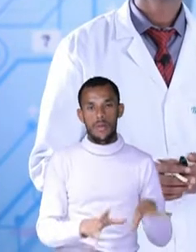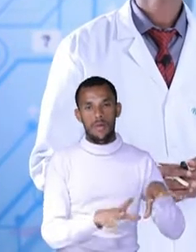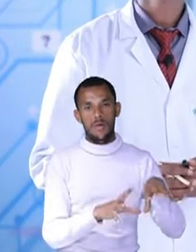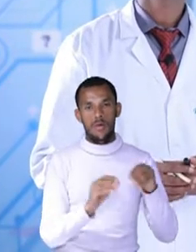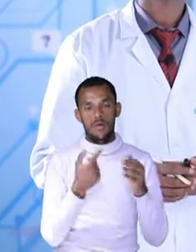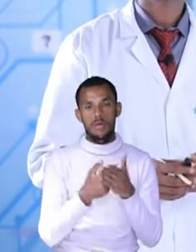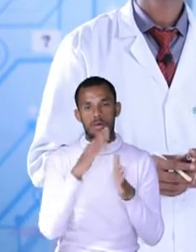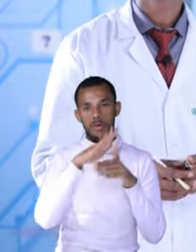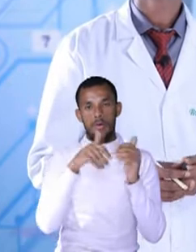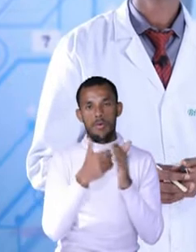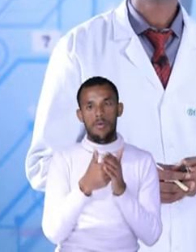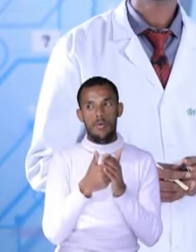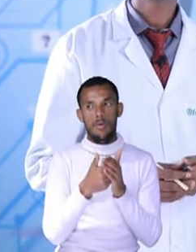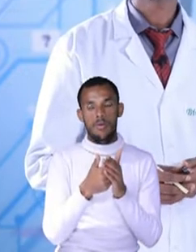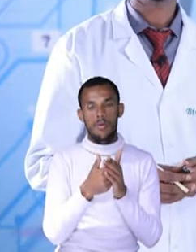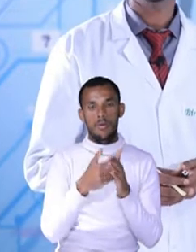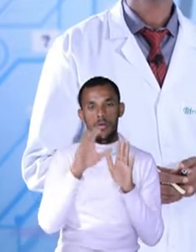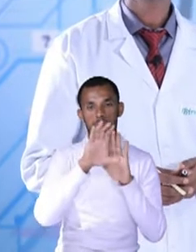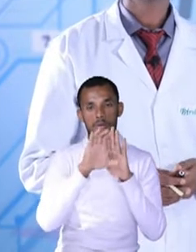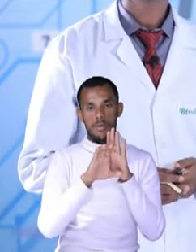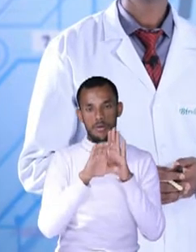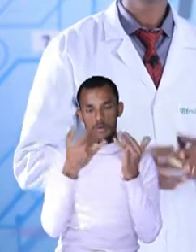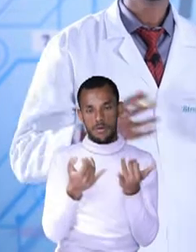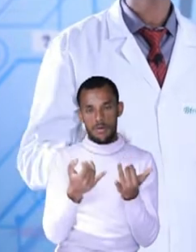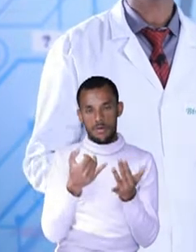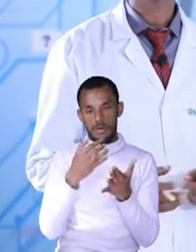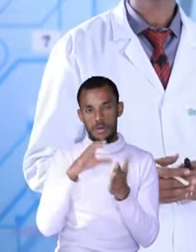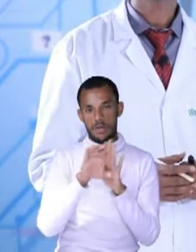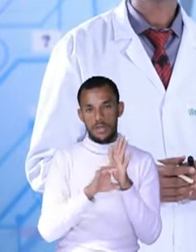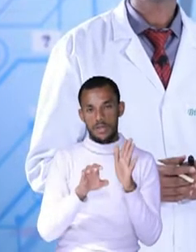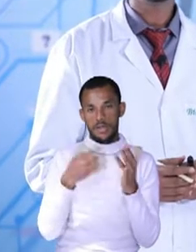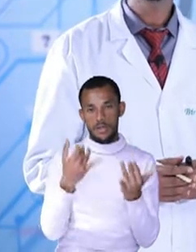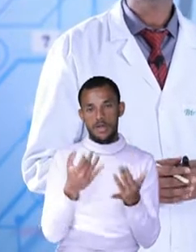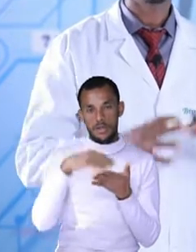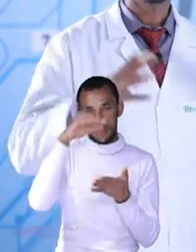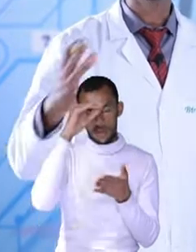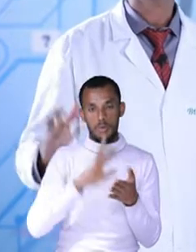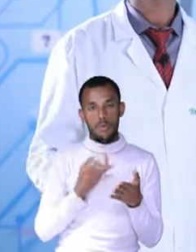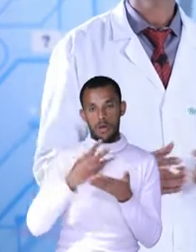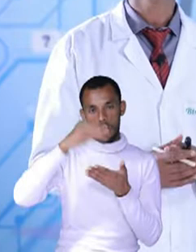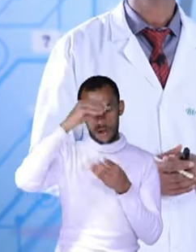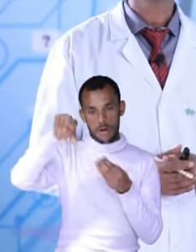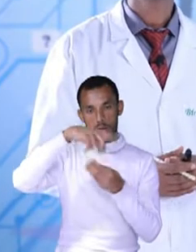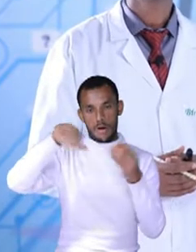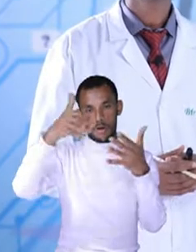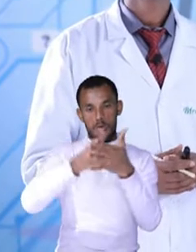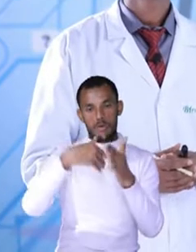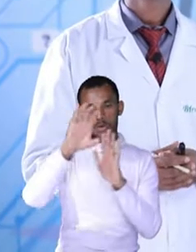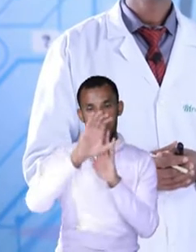Student, this is all about today's lesson. In today's lesson, discuss about the new